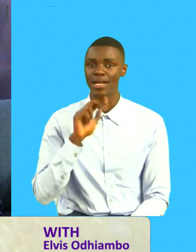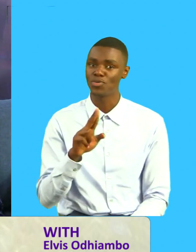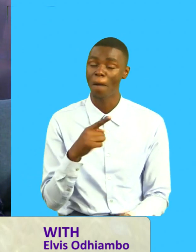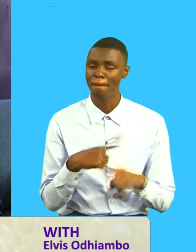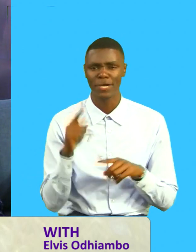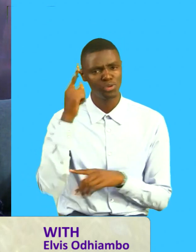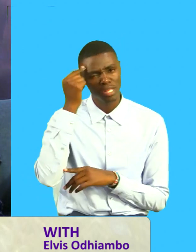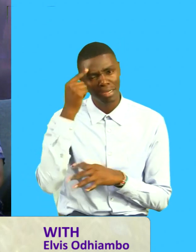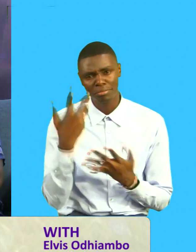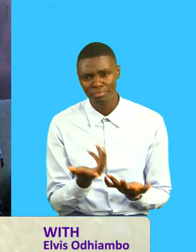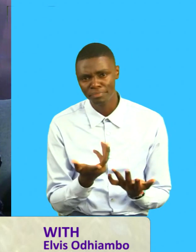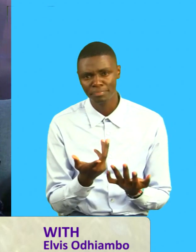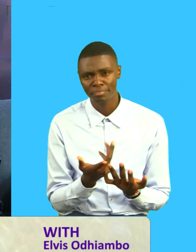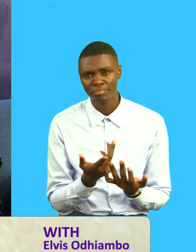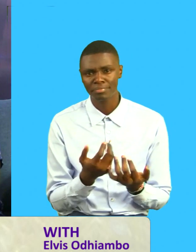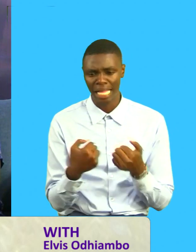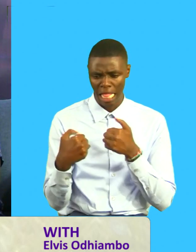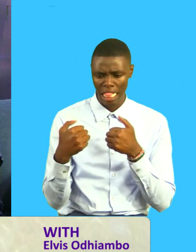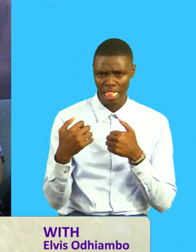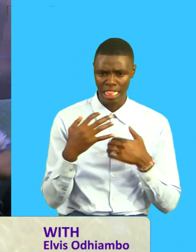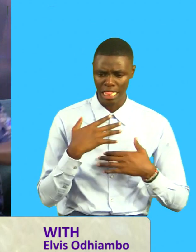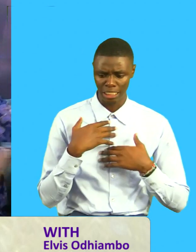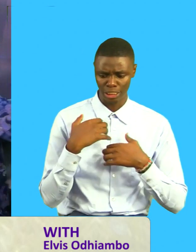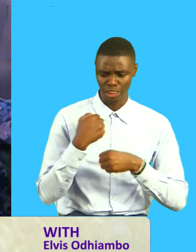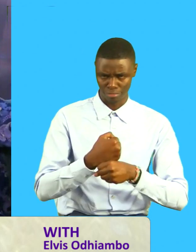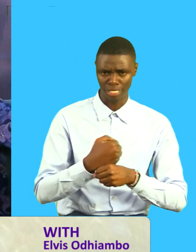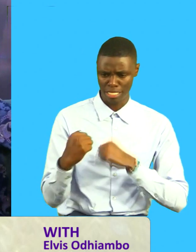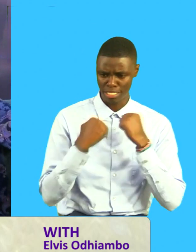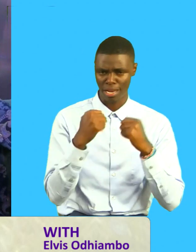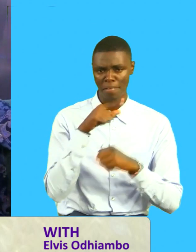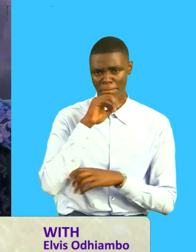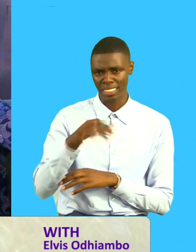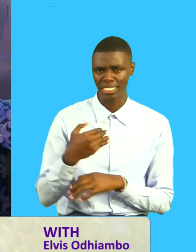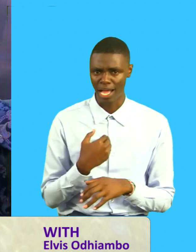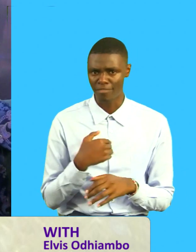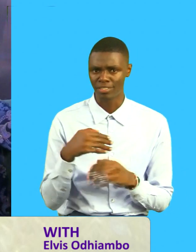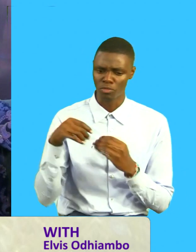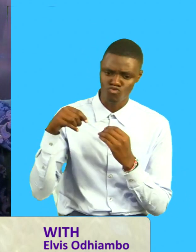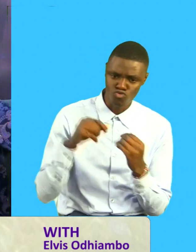do you think the strength that Man City has vitaweza kupona kweli?